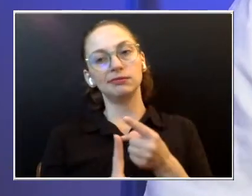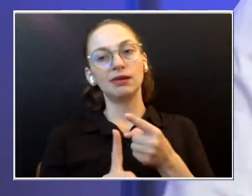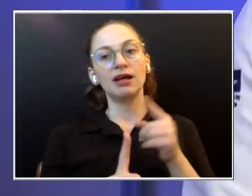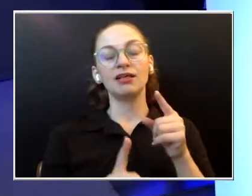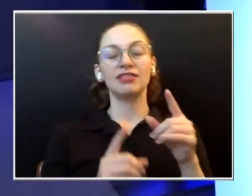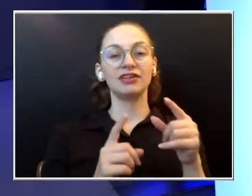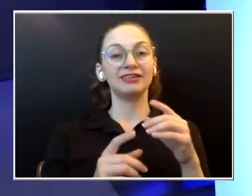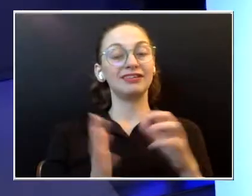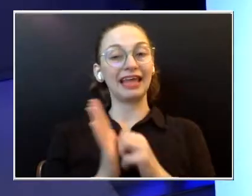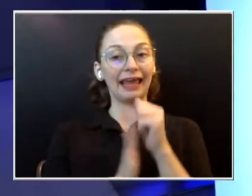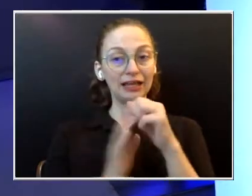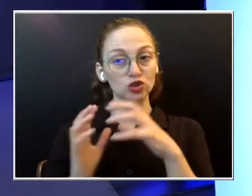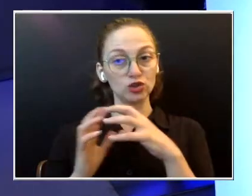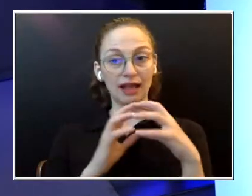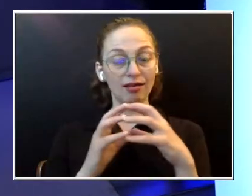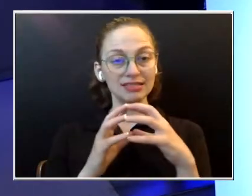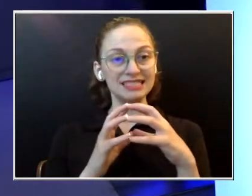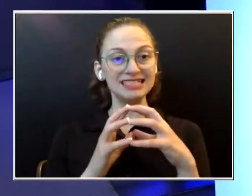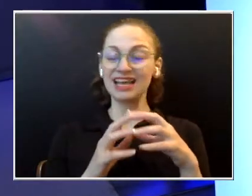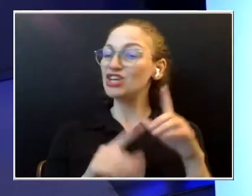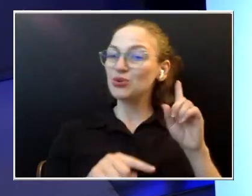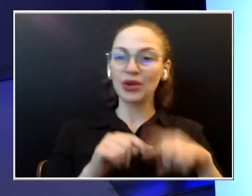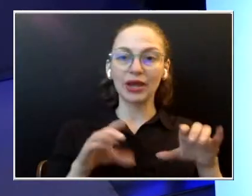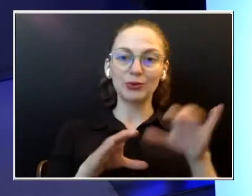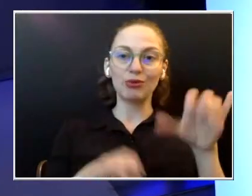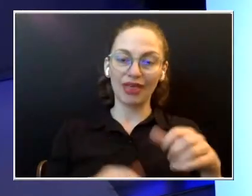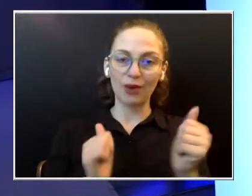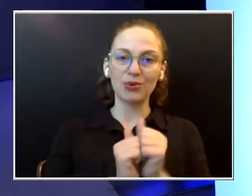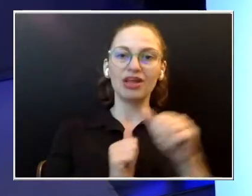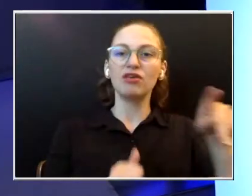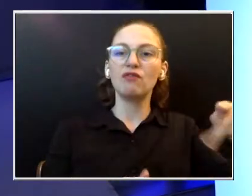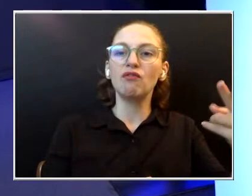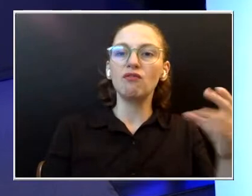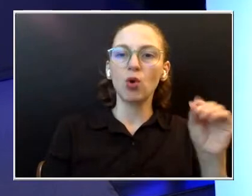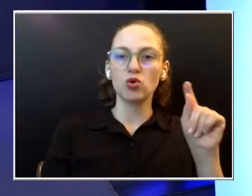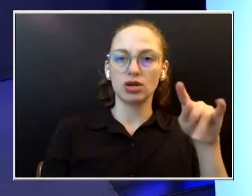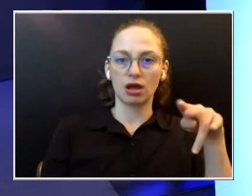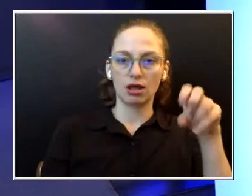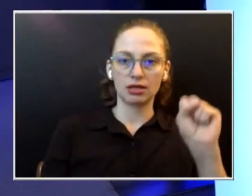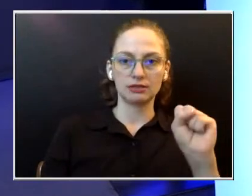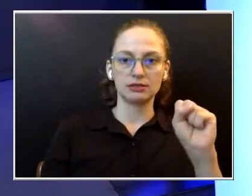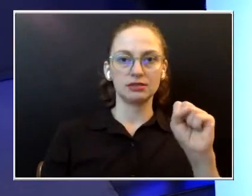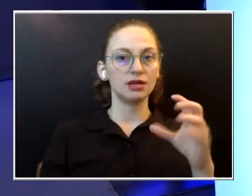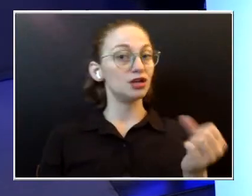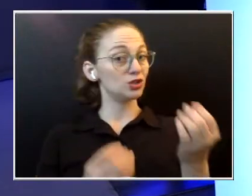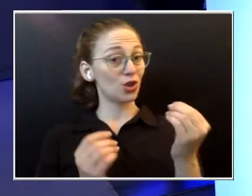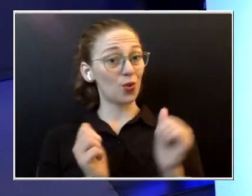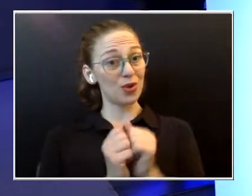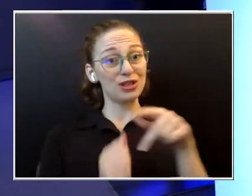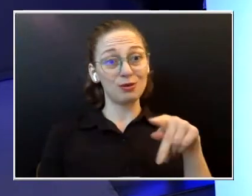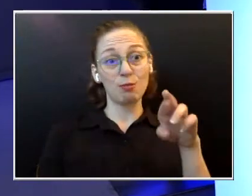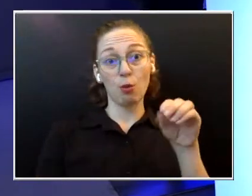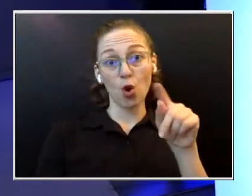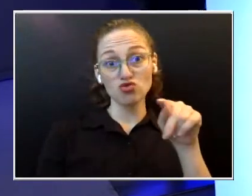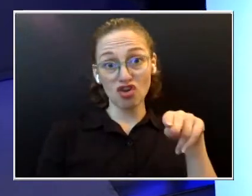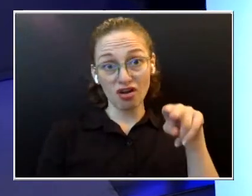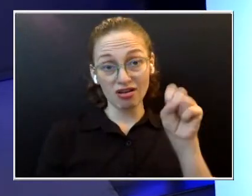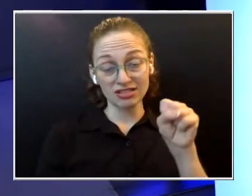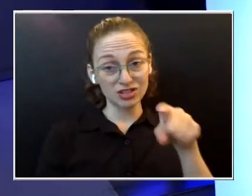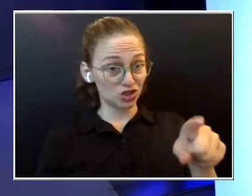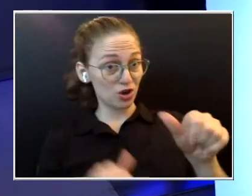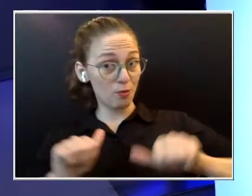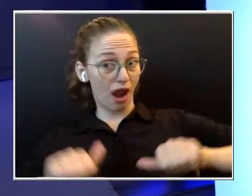do with photons. That's pretty cool. So what you're really saying is, when proton, you be bragging them. Exactly. Okay, I like that. So how